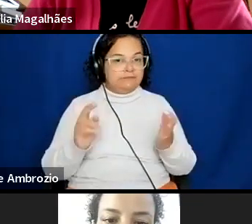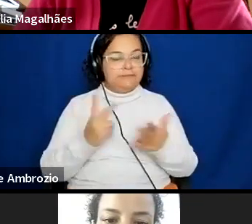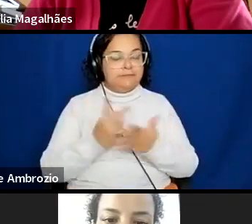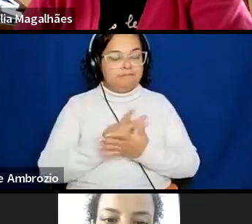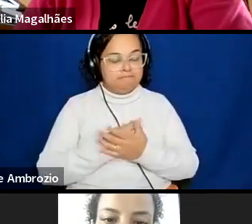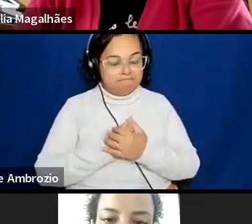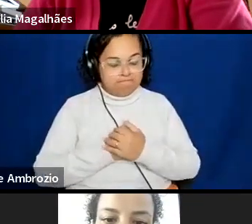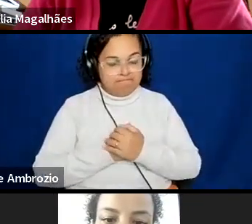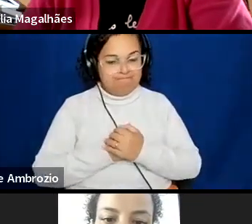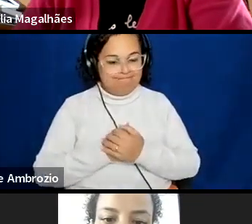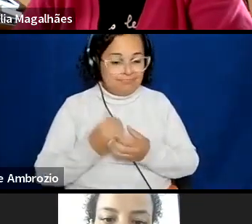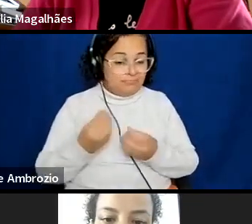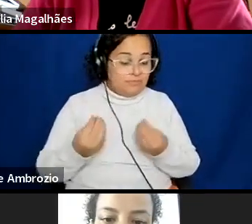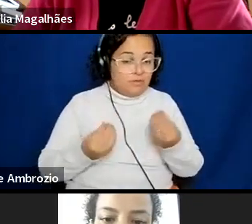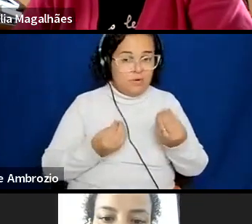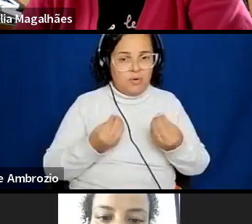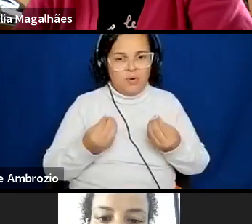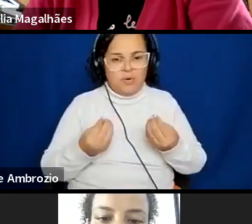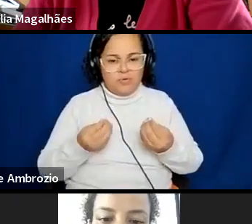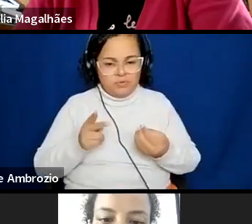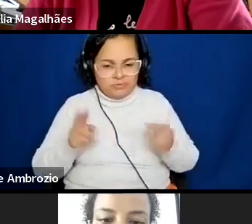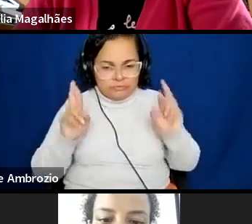that.